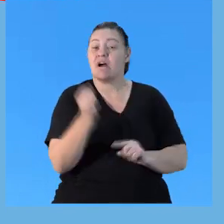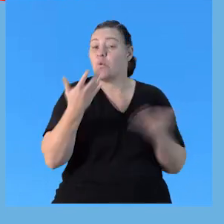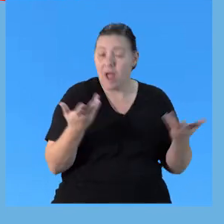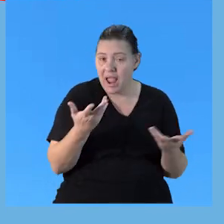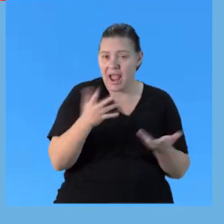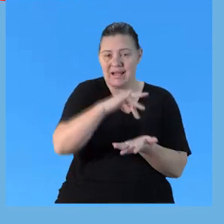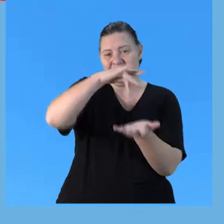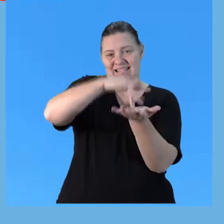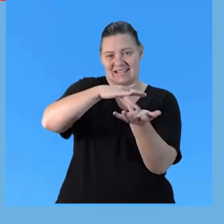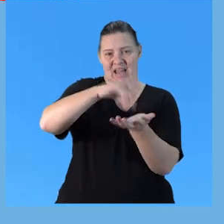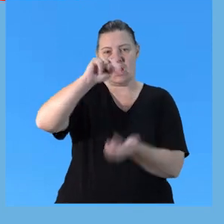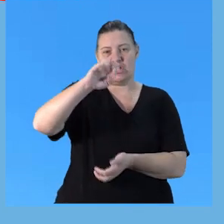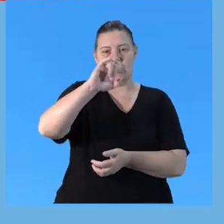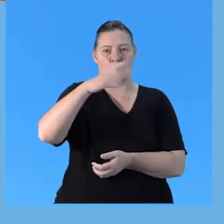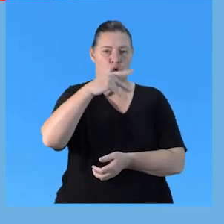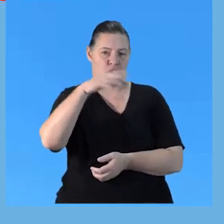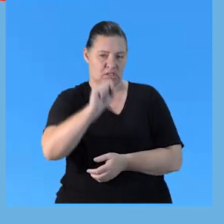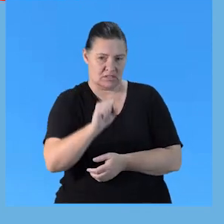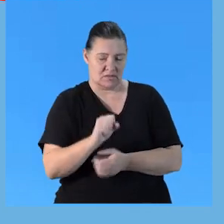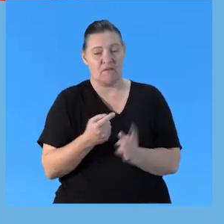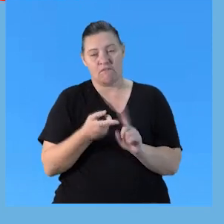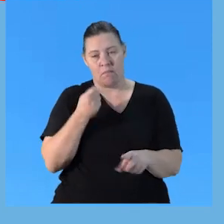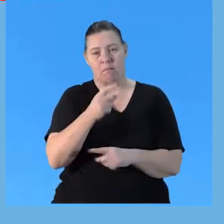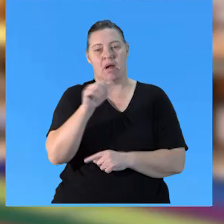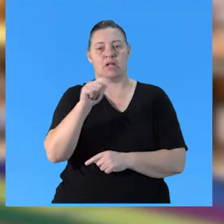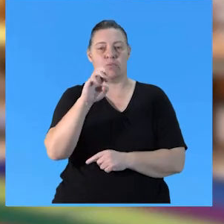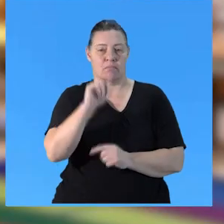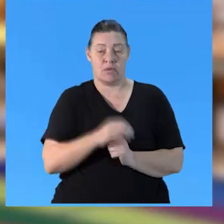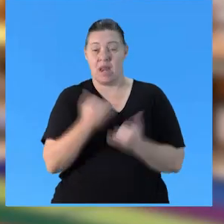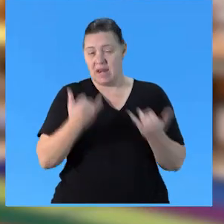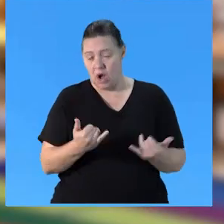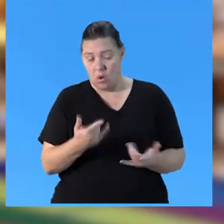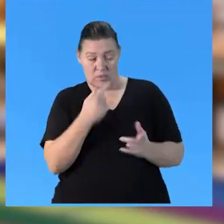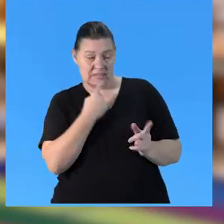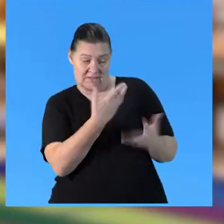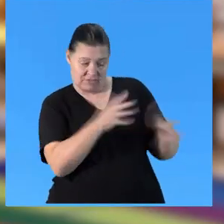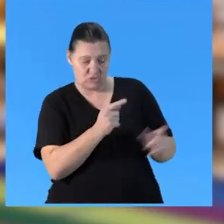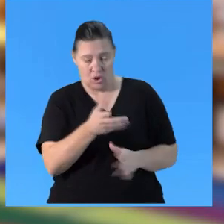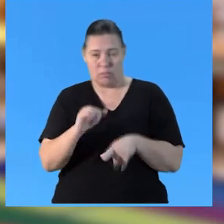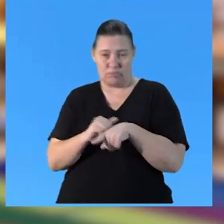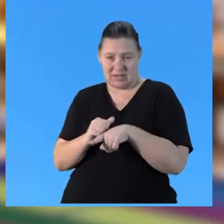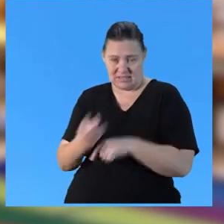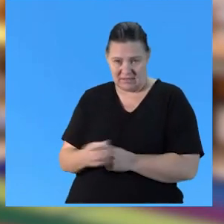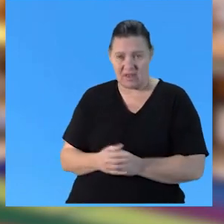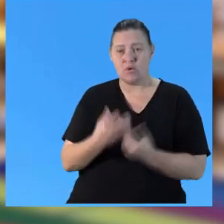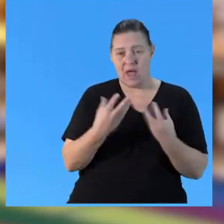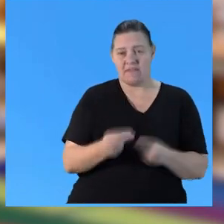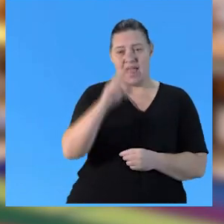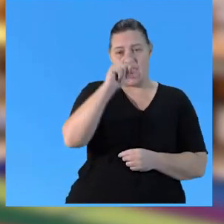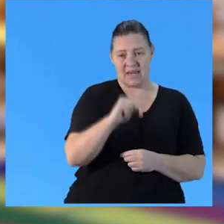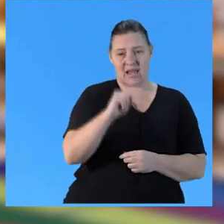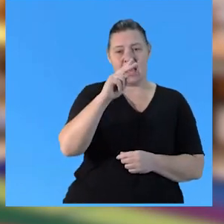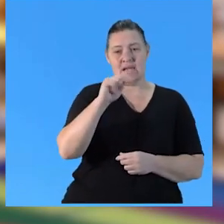plastic or out of wood? Remember, first of all, metals, they are conductors of electricity. So why are we then making, why are